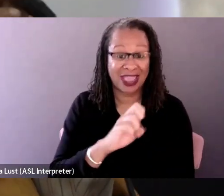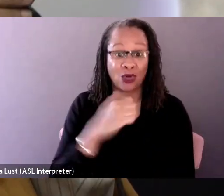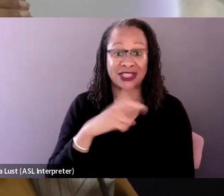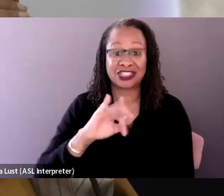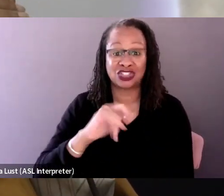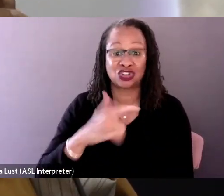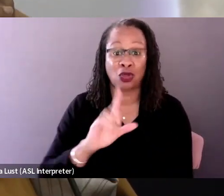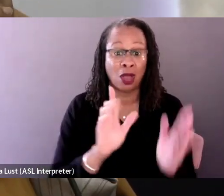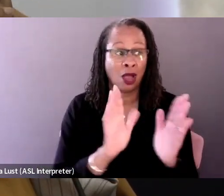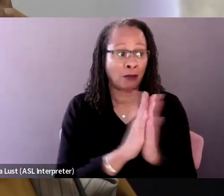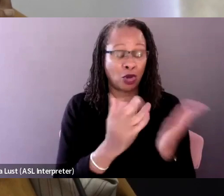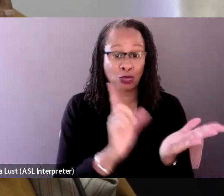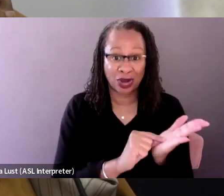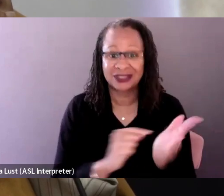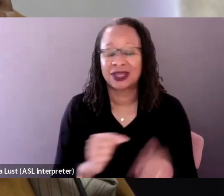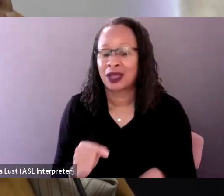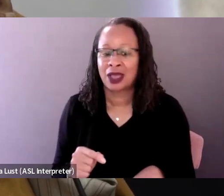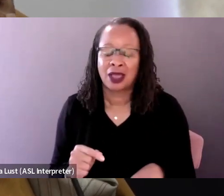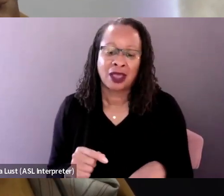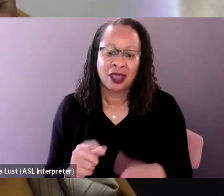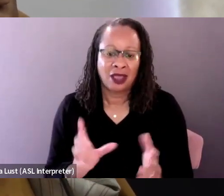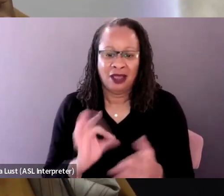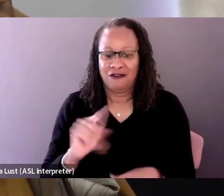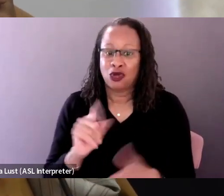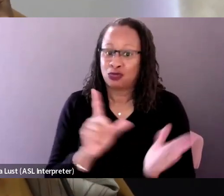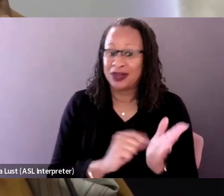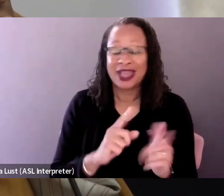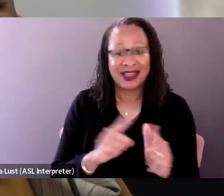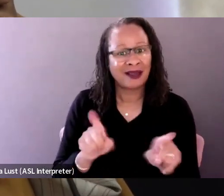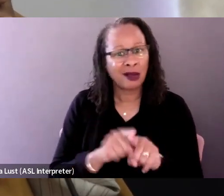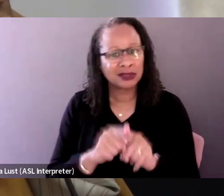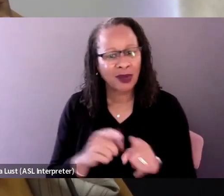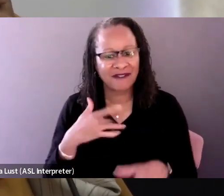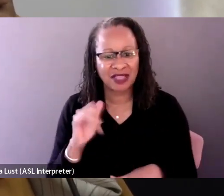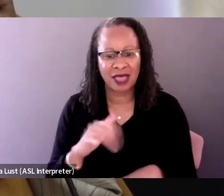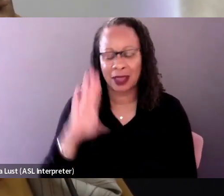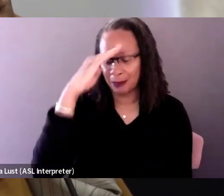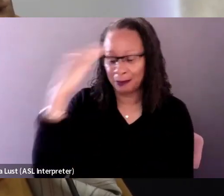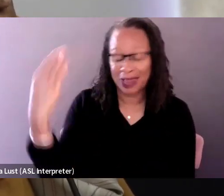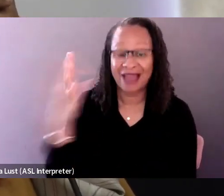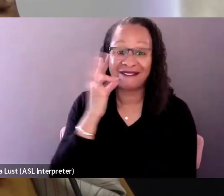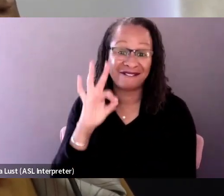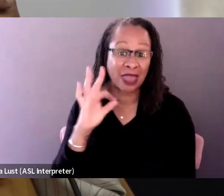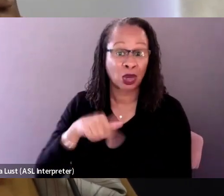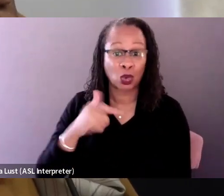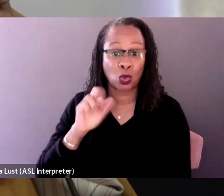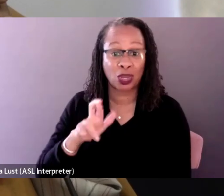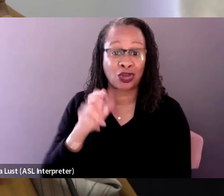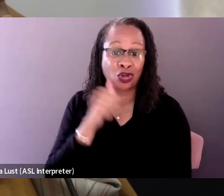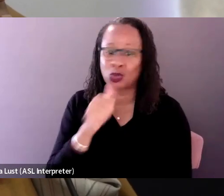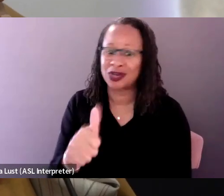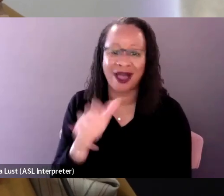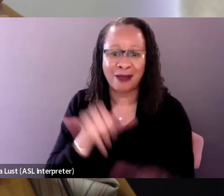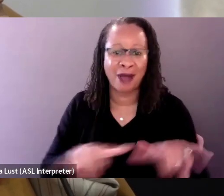map. And I also feel like, yeah, young Black, femme, queer girls, like we are not a monolith.